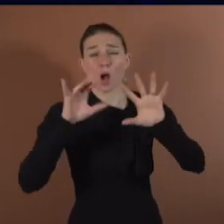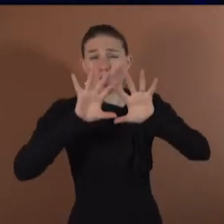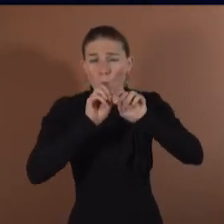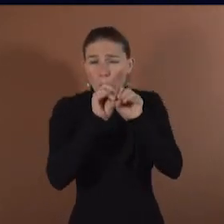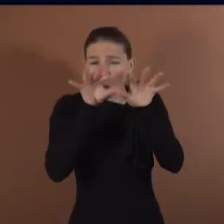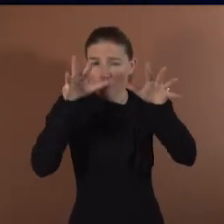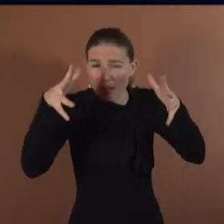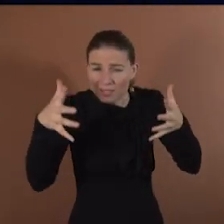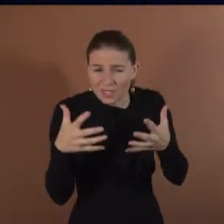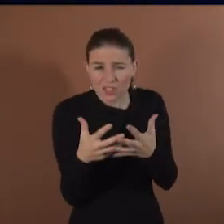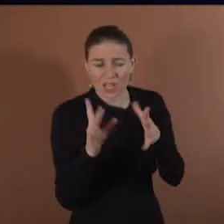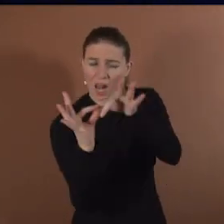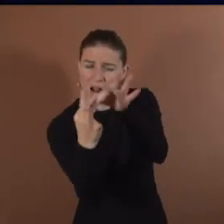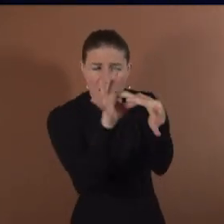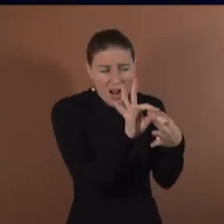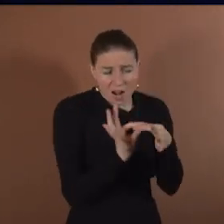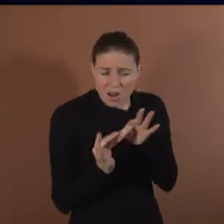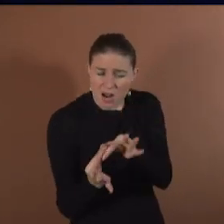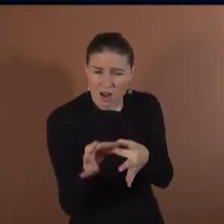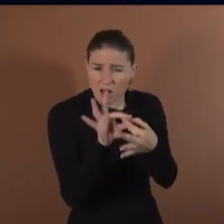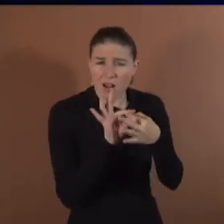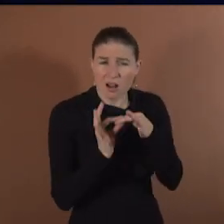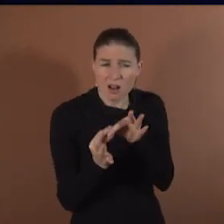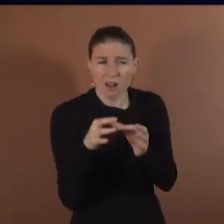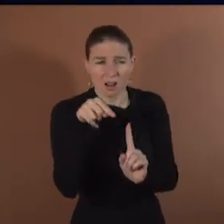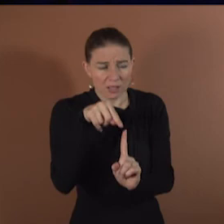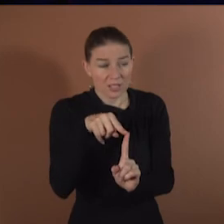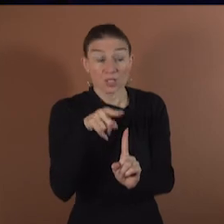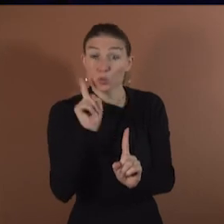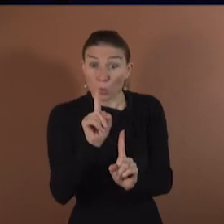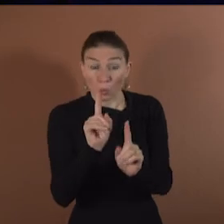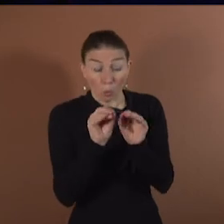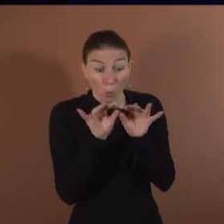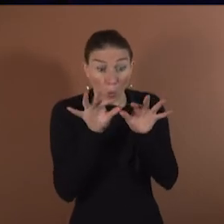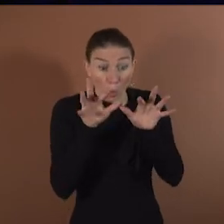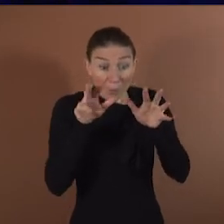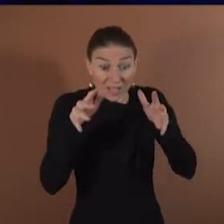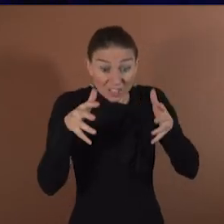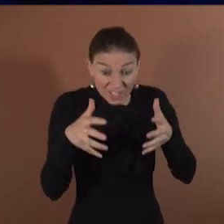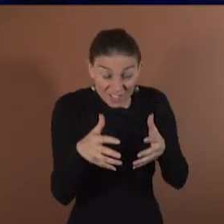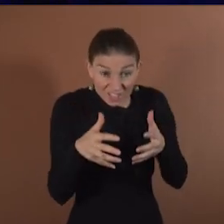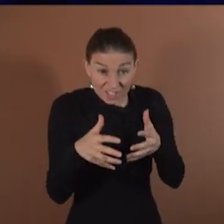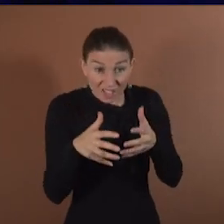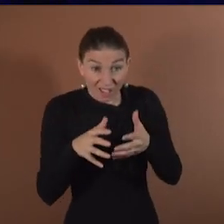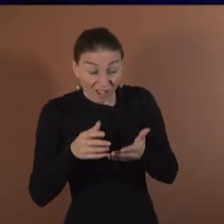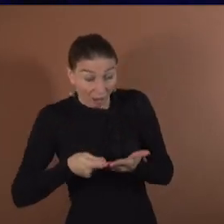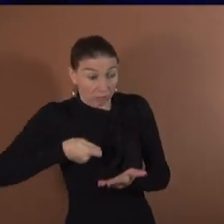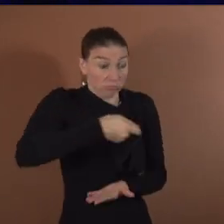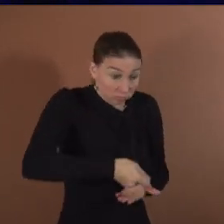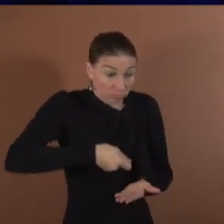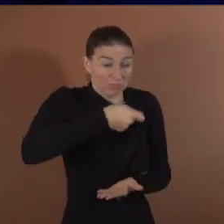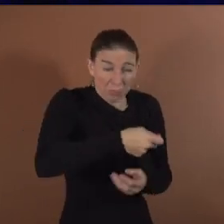moment, at this point in time, it looks to me as if globalization has done more for the problems than it has for the